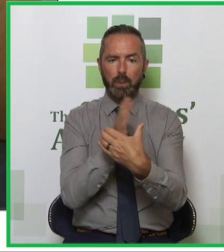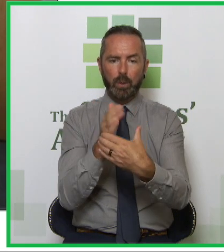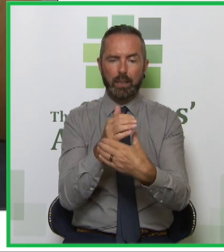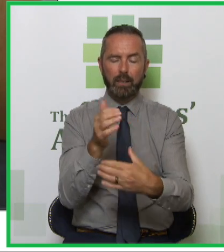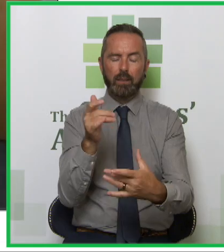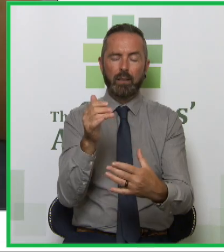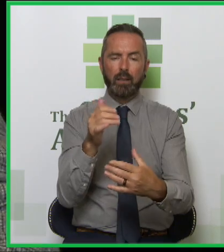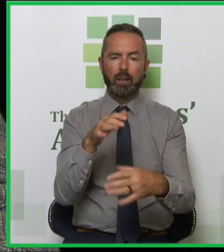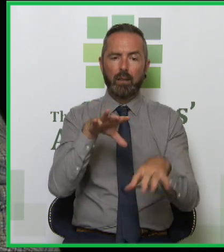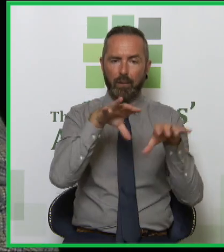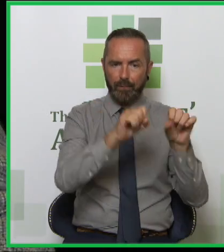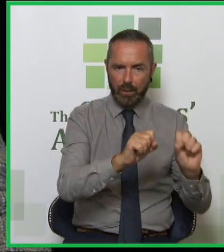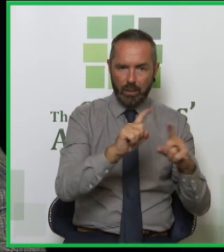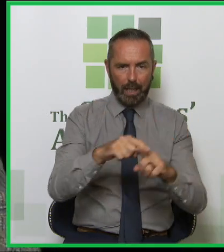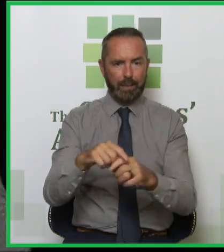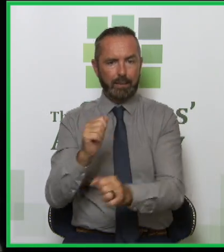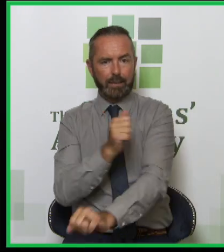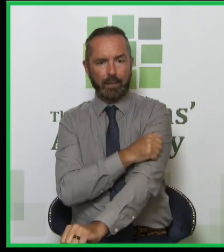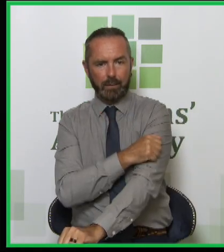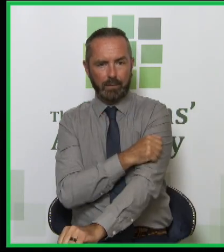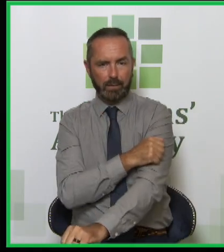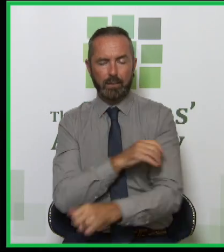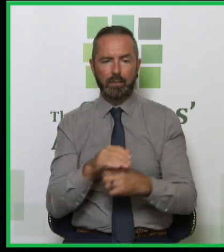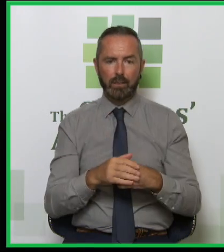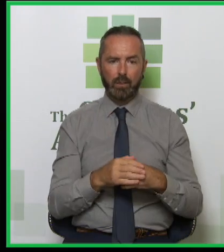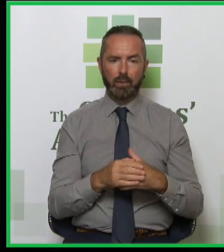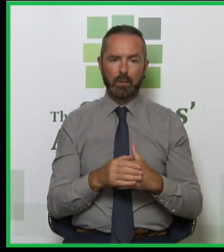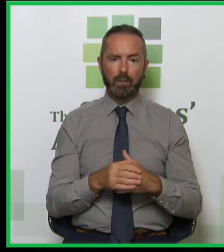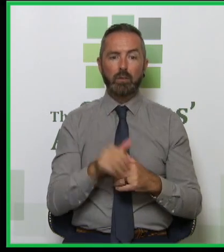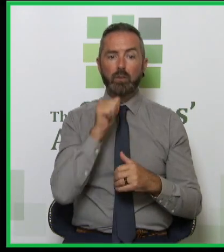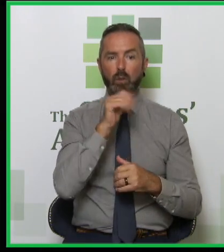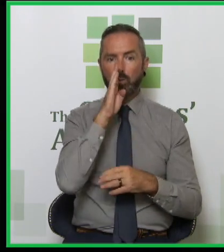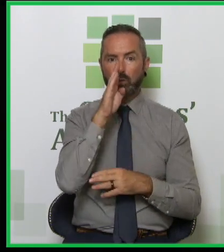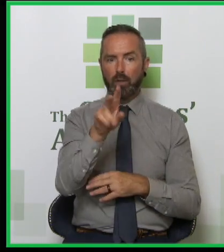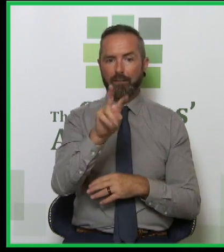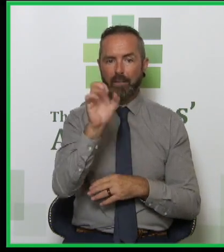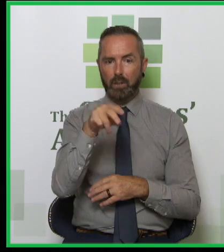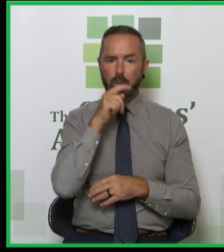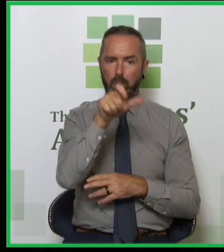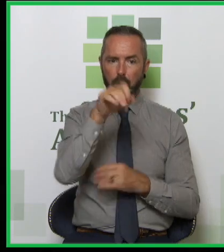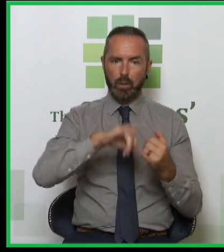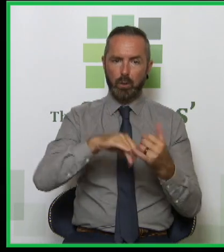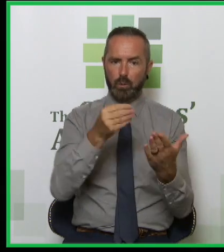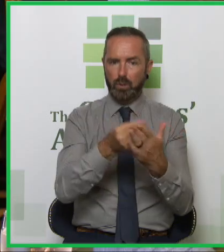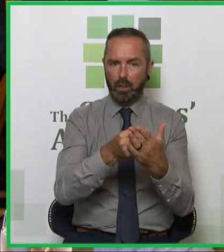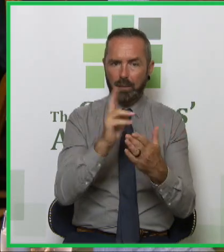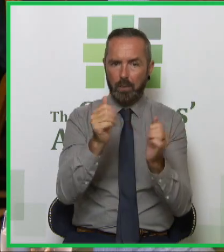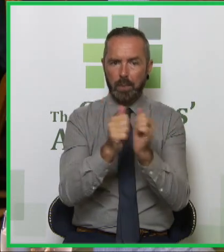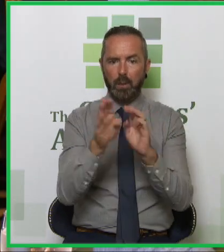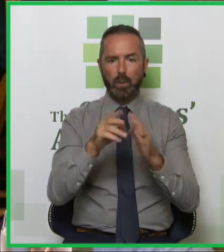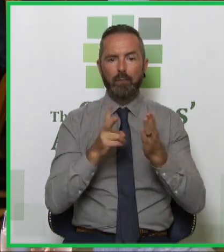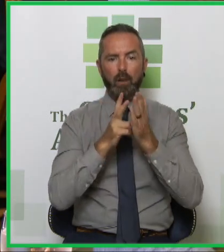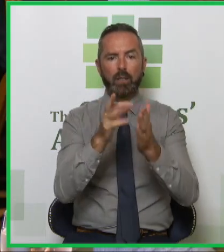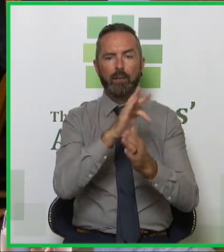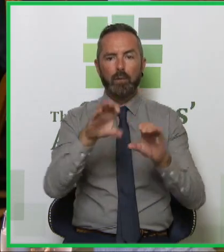and sentencing. And in lieu of there being a really direct victim, like in an assault, the person who has been charged can meet with volunteers